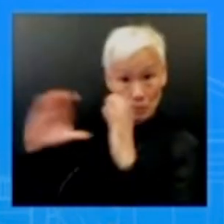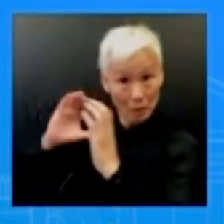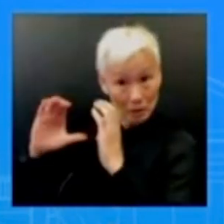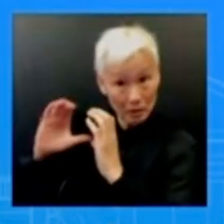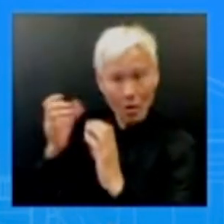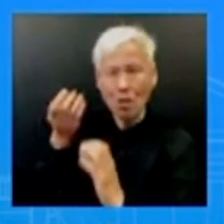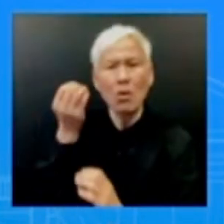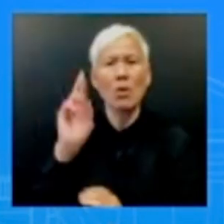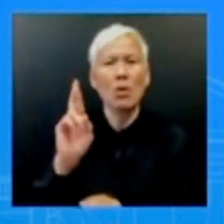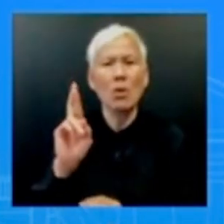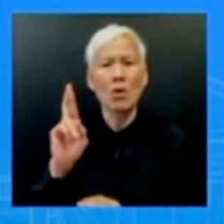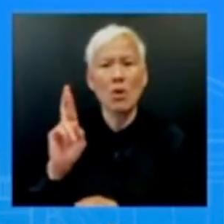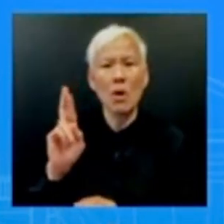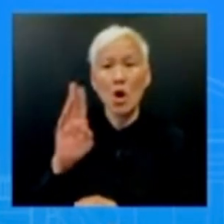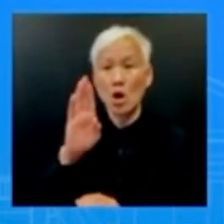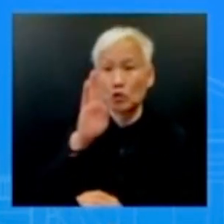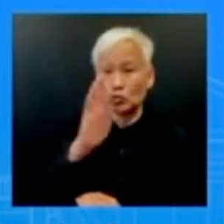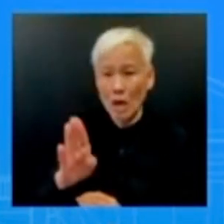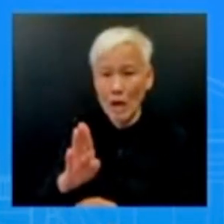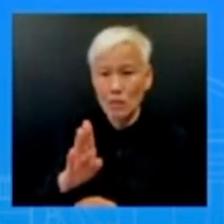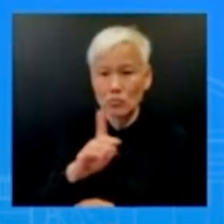to China, to China's role in the region?